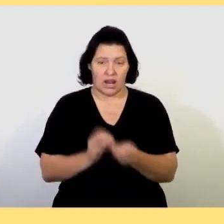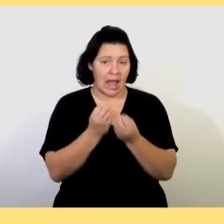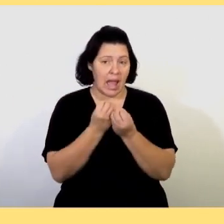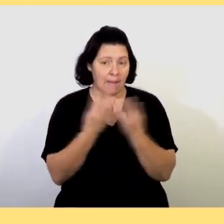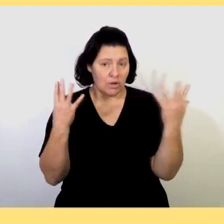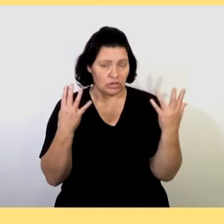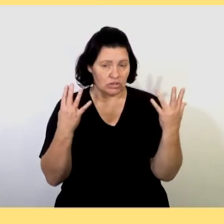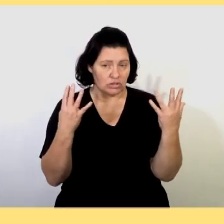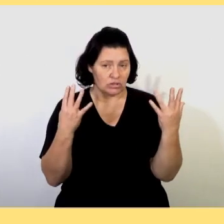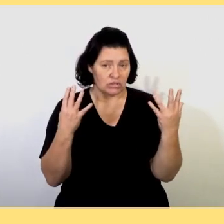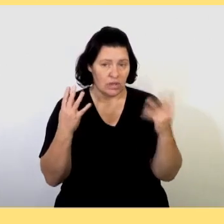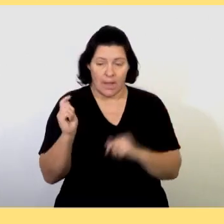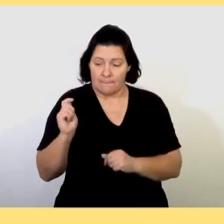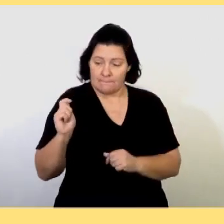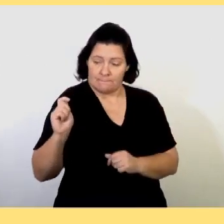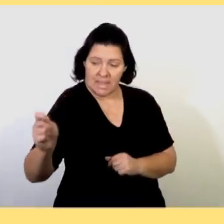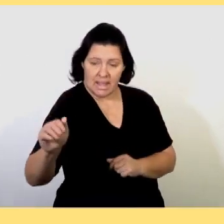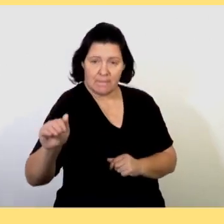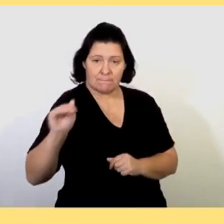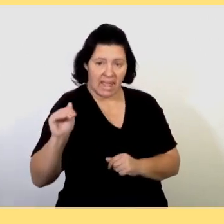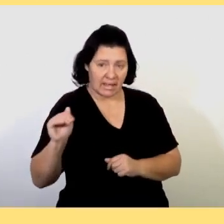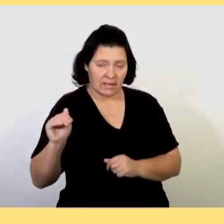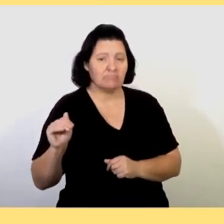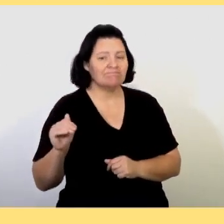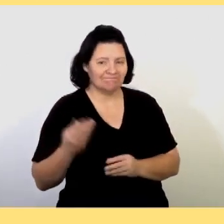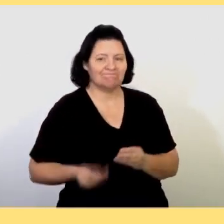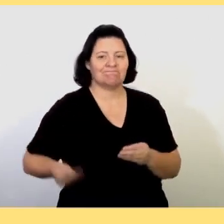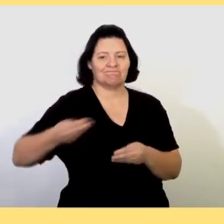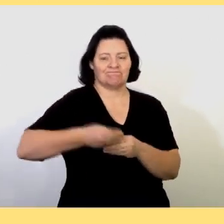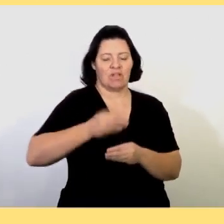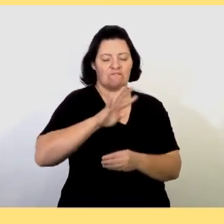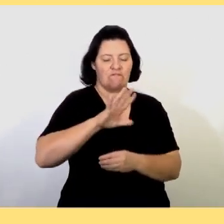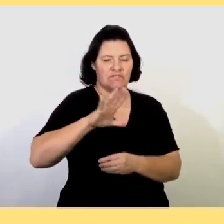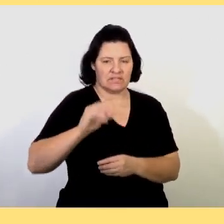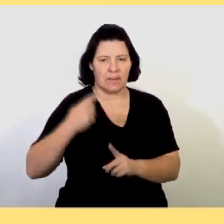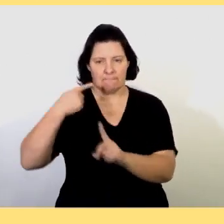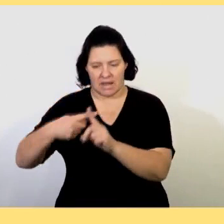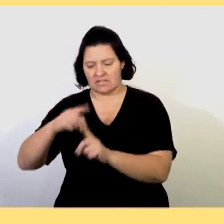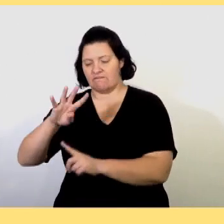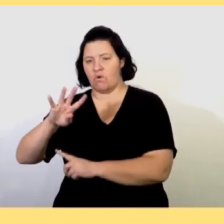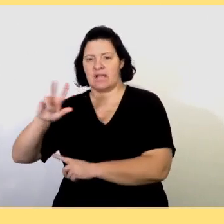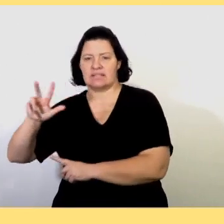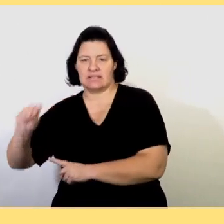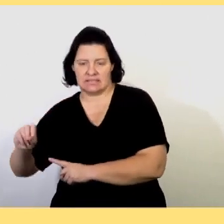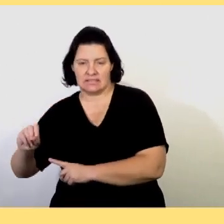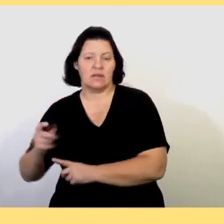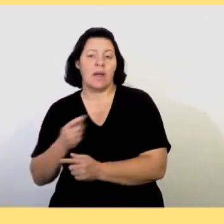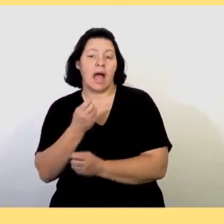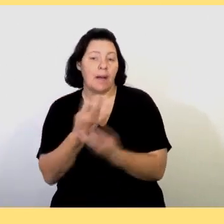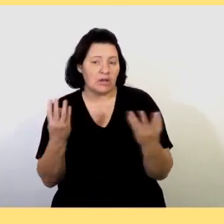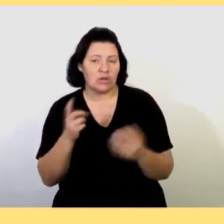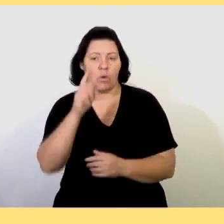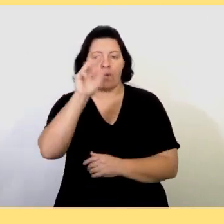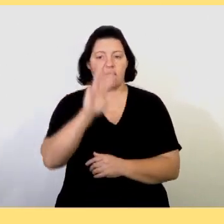total amount that was paid to the bank is an additional $450 plus $480, which gives